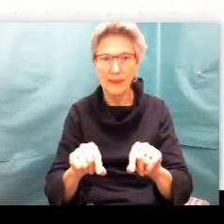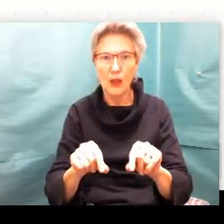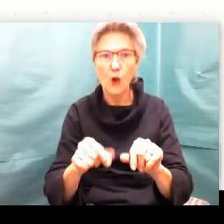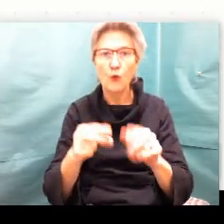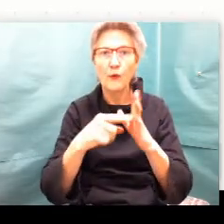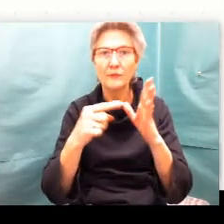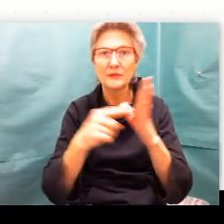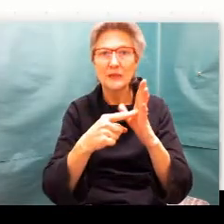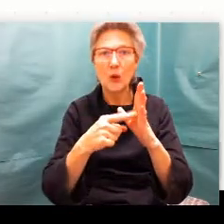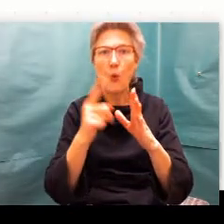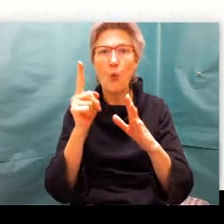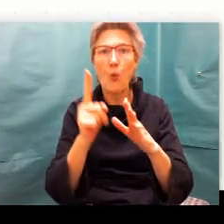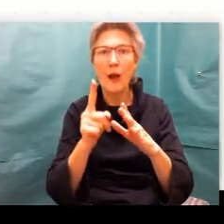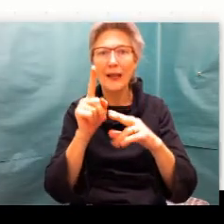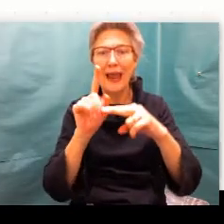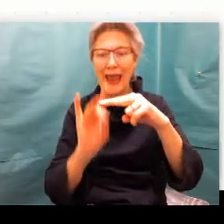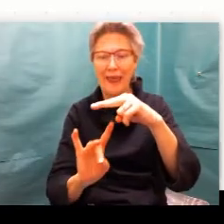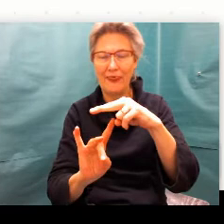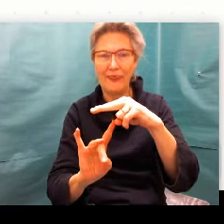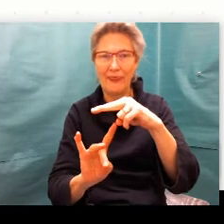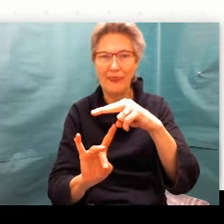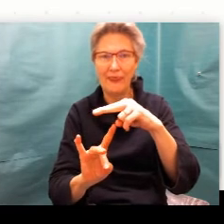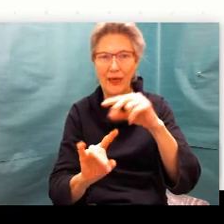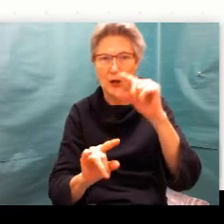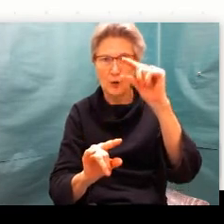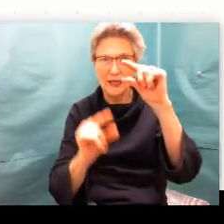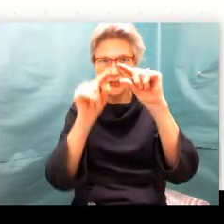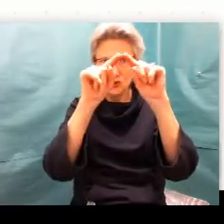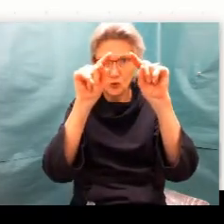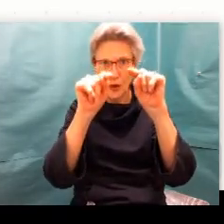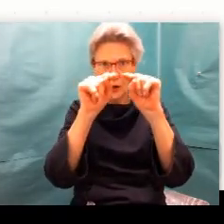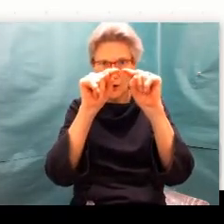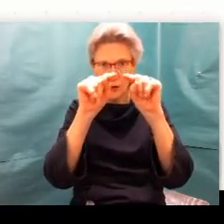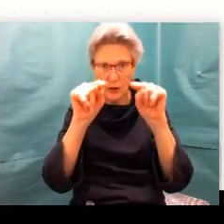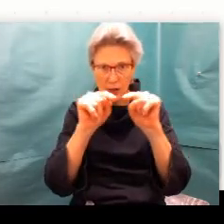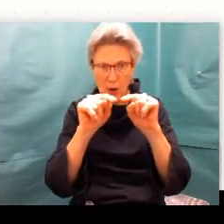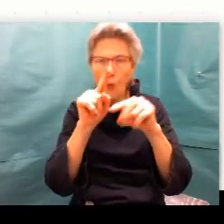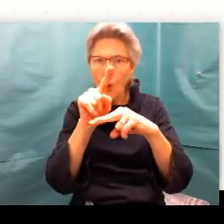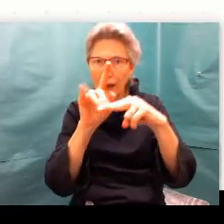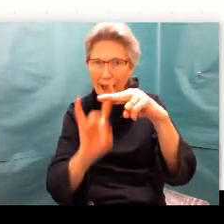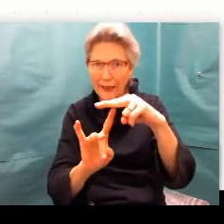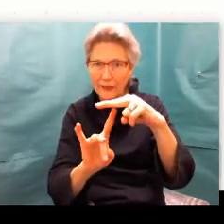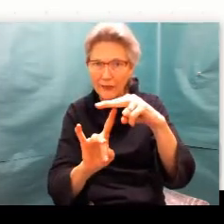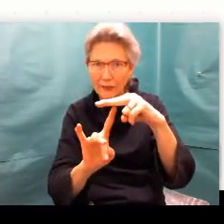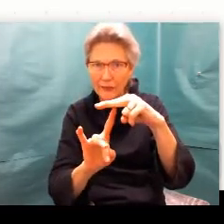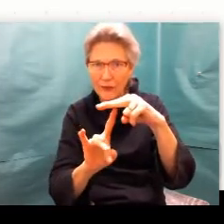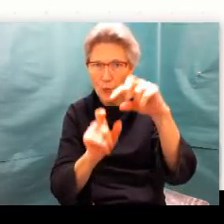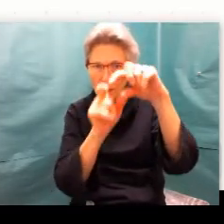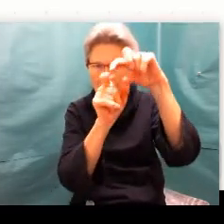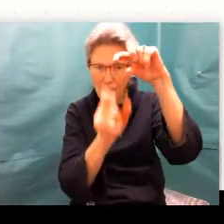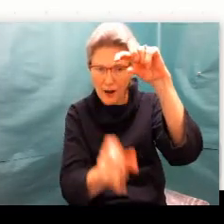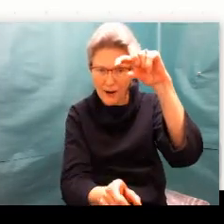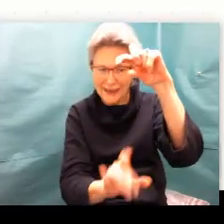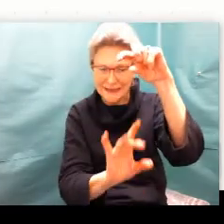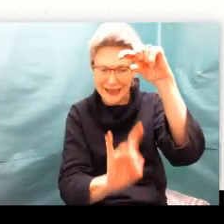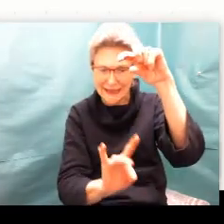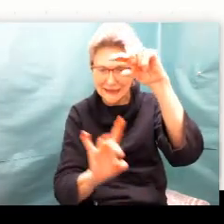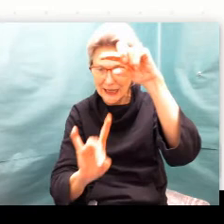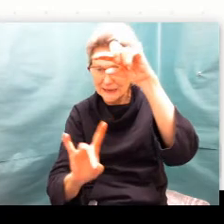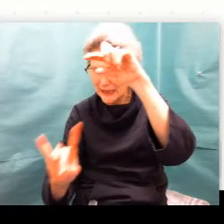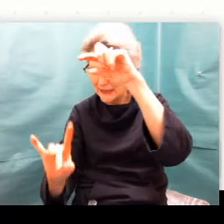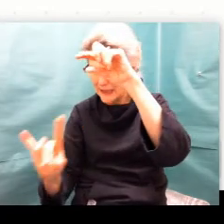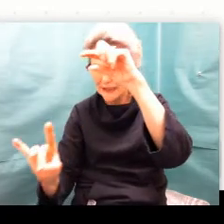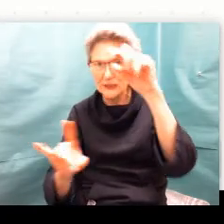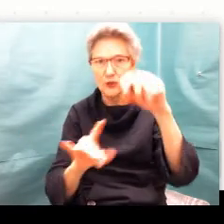boxes represent 1/8, because I know that in one bar there's 8 of them, and I have 3 of them shaded in.